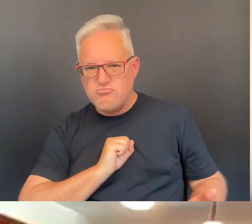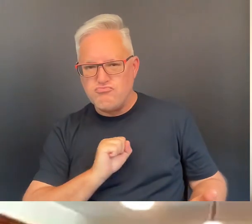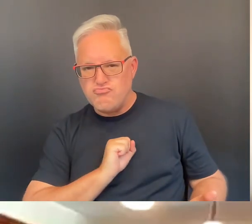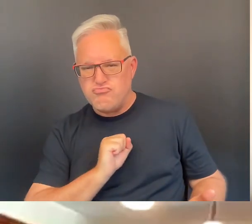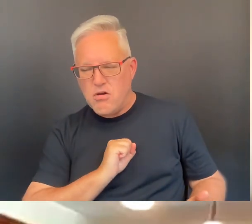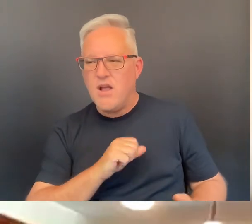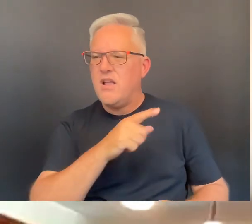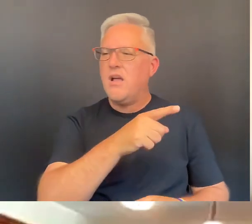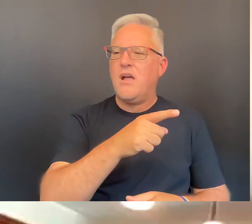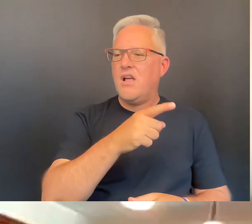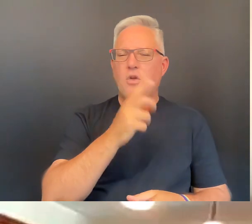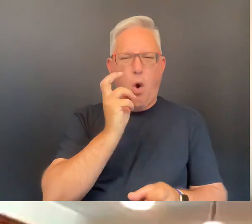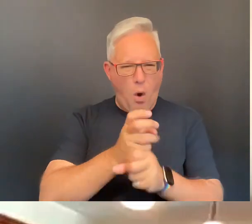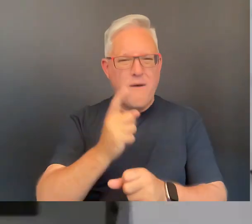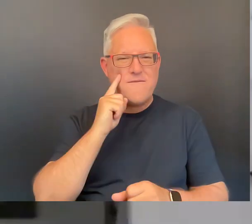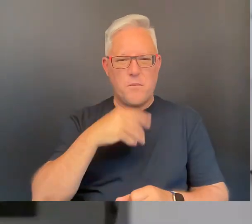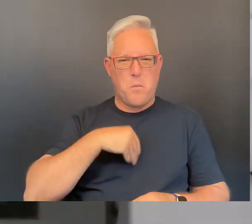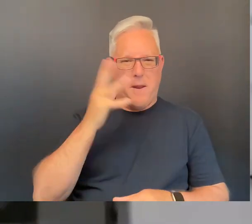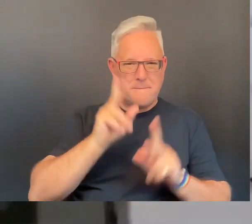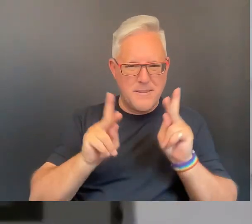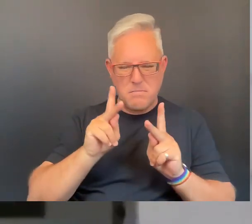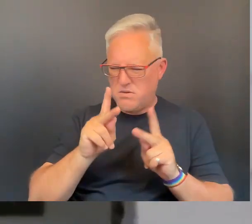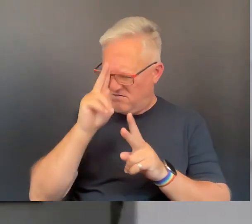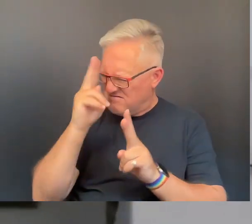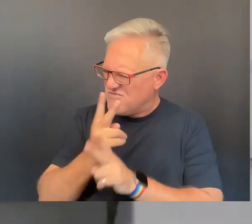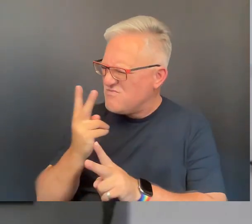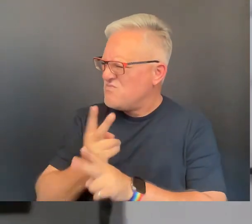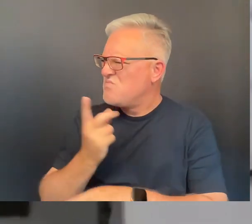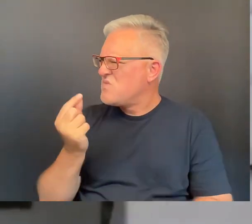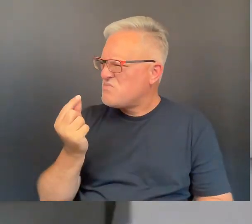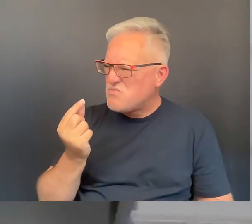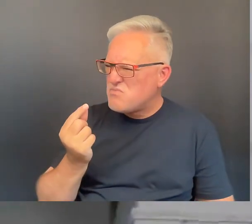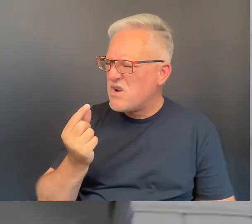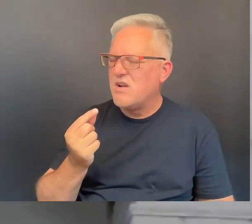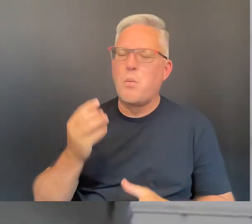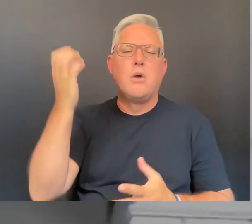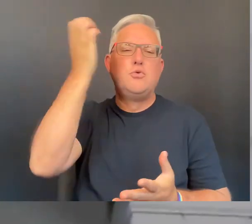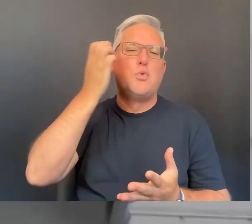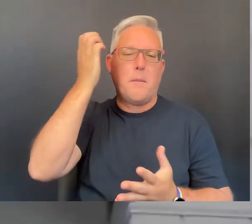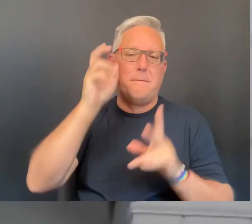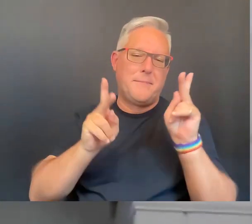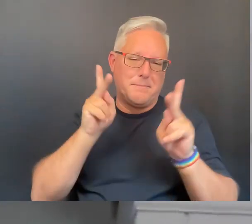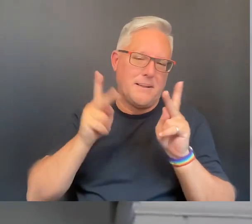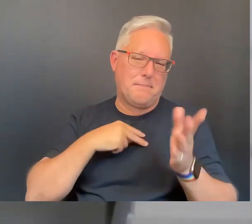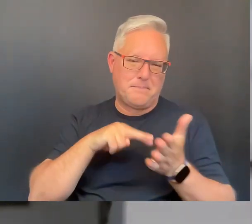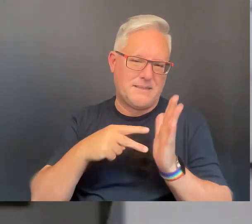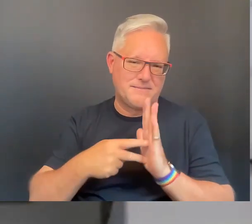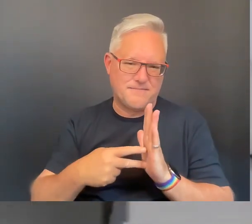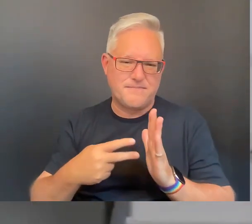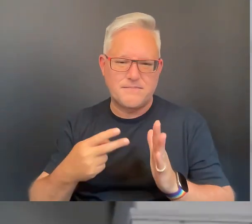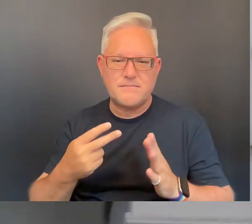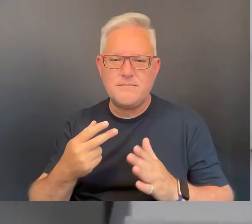for people to figure out, or European,